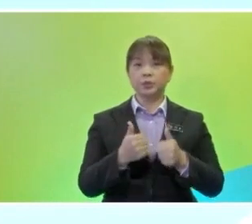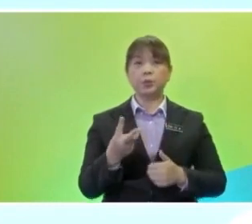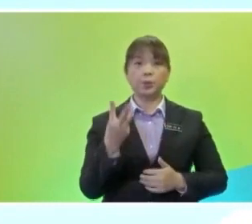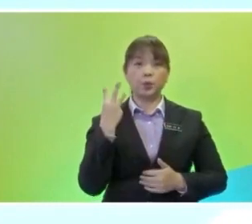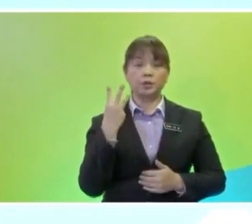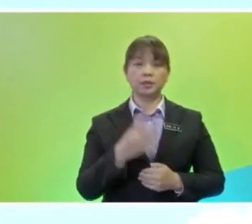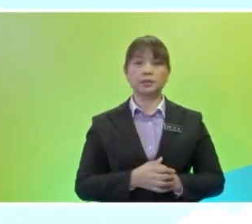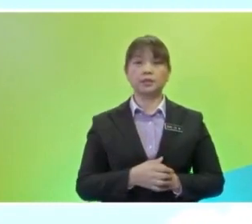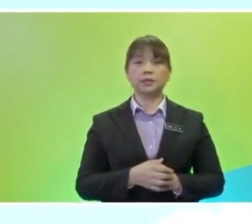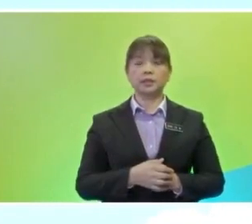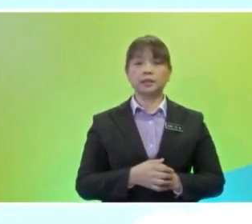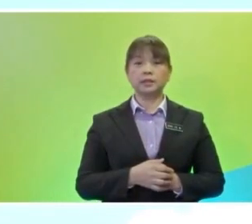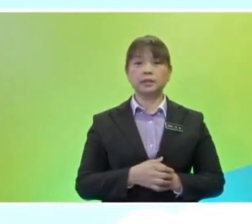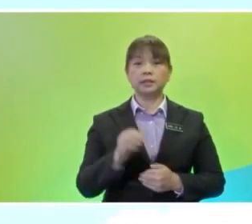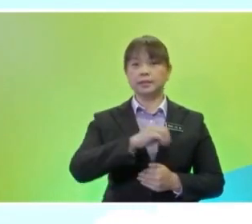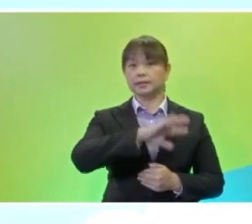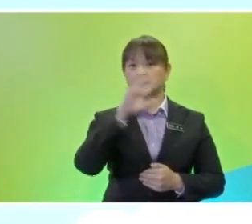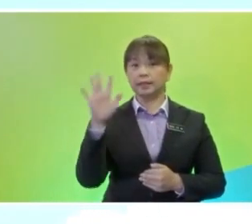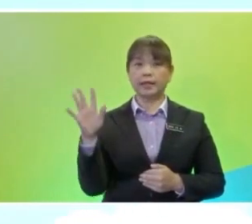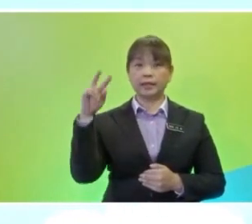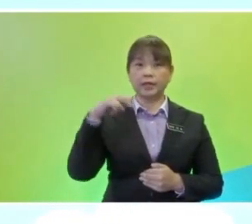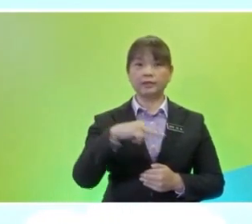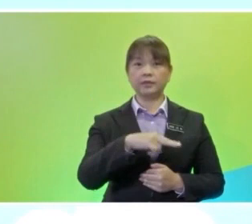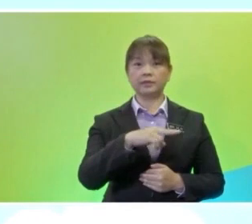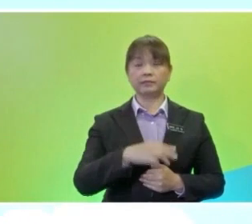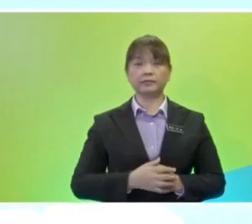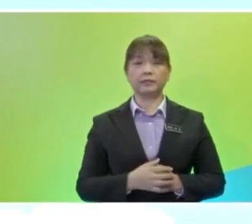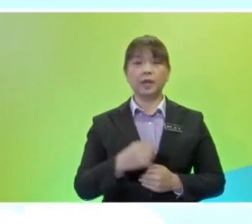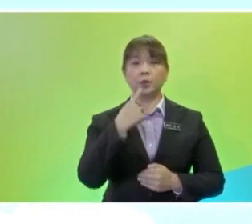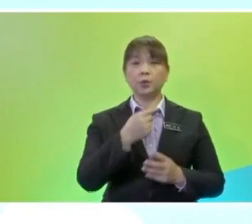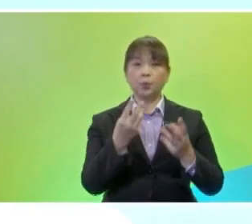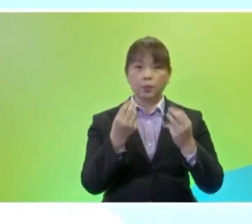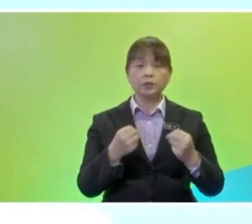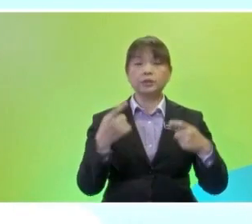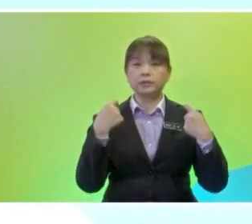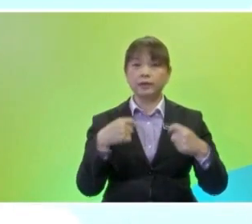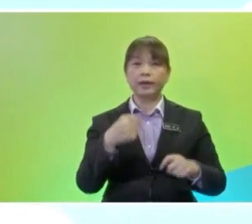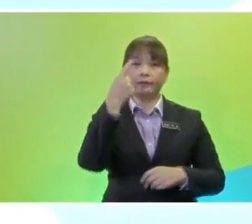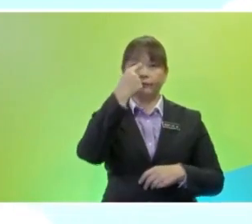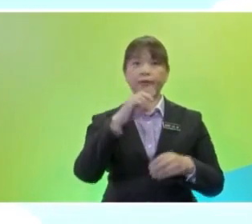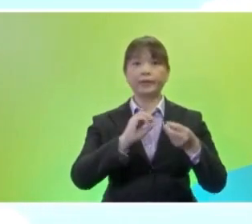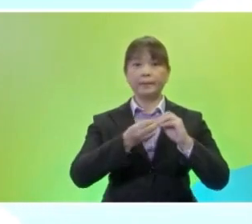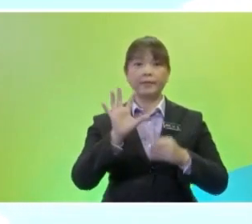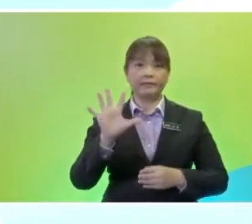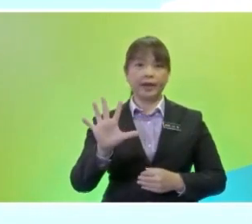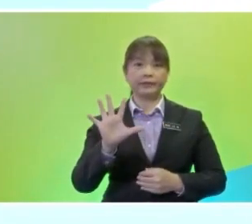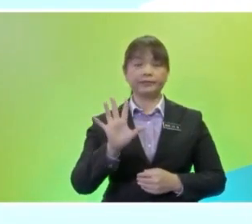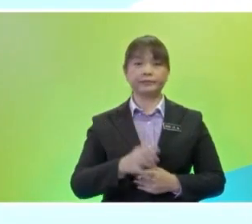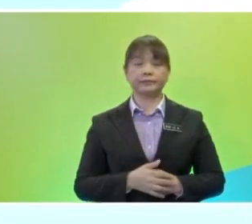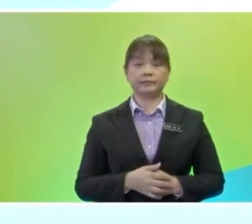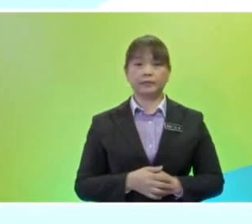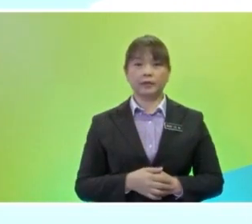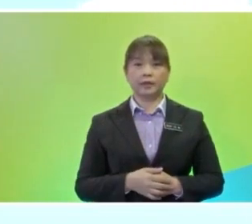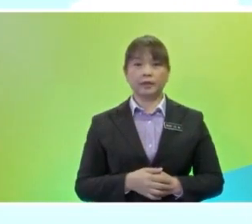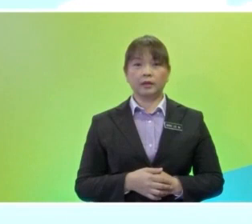tandem skydiving. All right, next. Number five. Who would like to give it a try for number five? You have two choices. Okay, Akila.